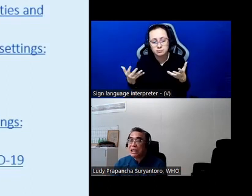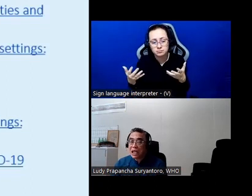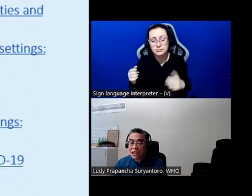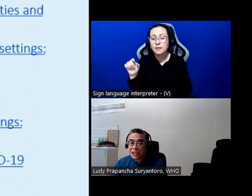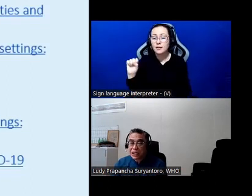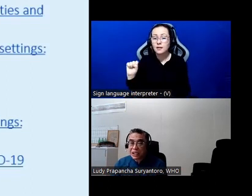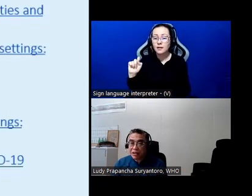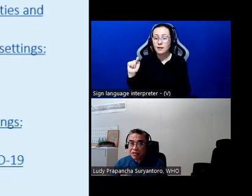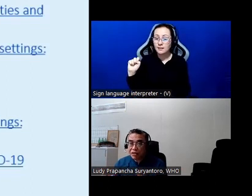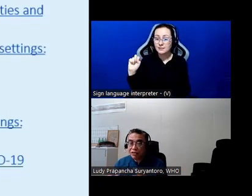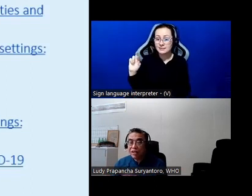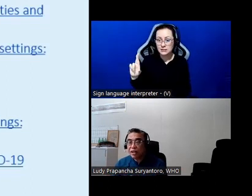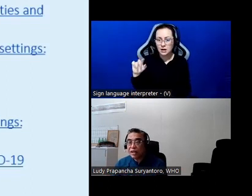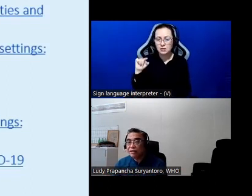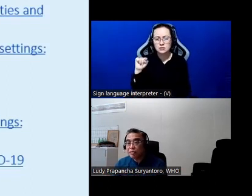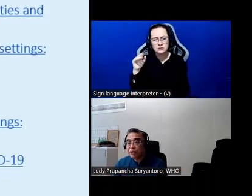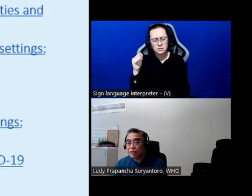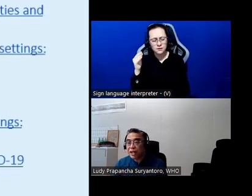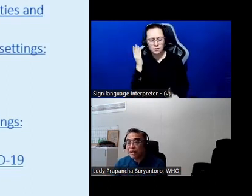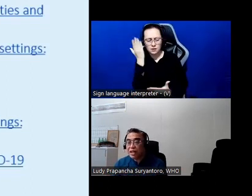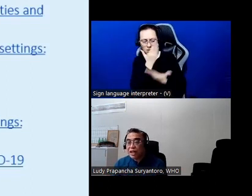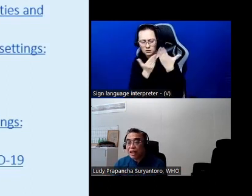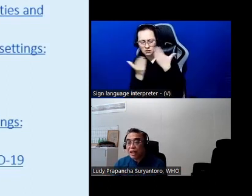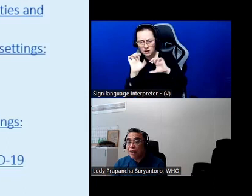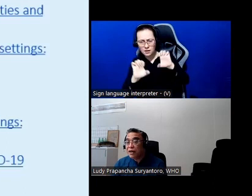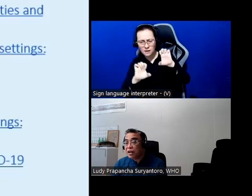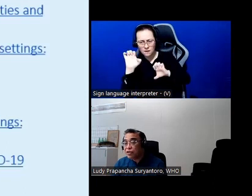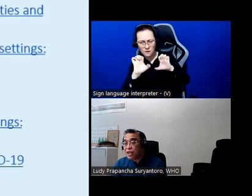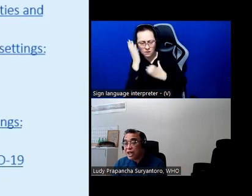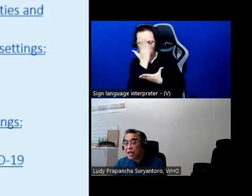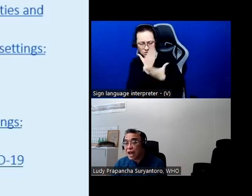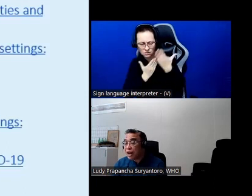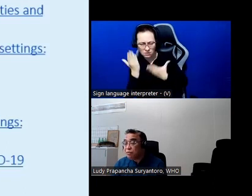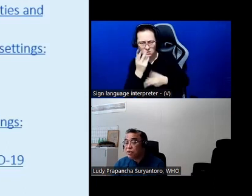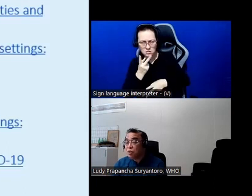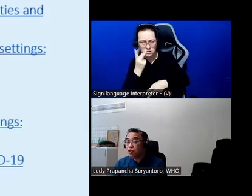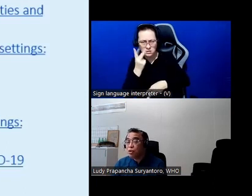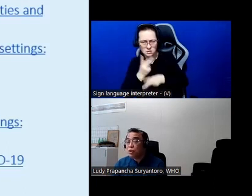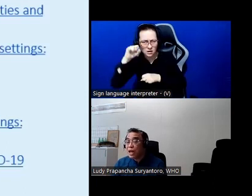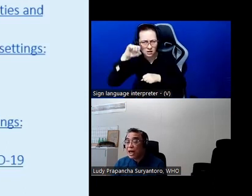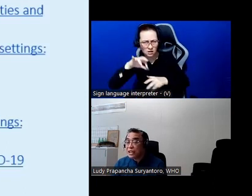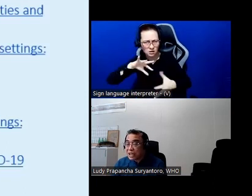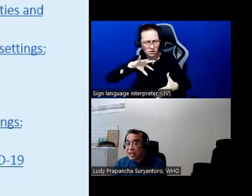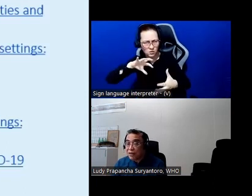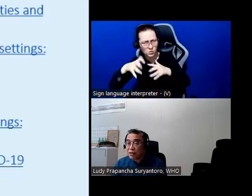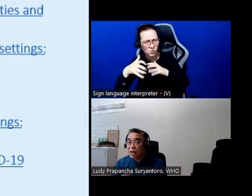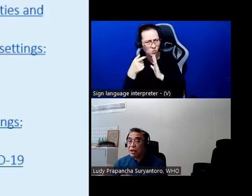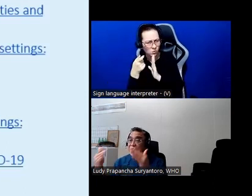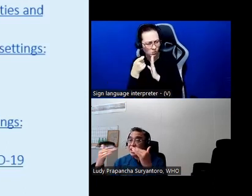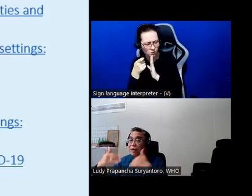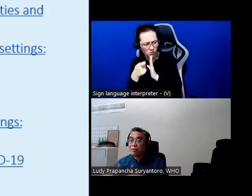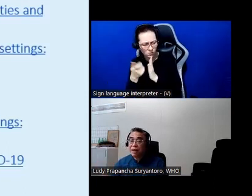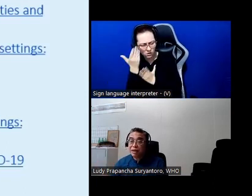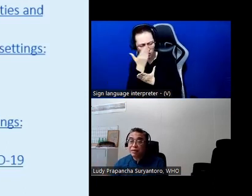natural disasters and disasters risk assessment that every country can have, but it's also at the city level that